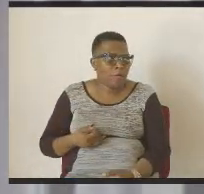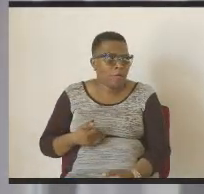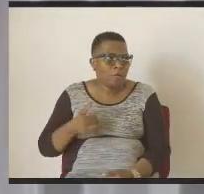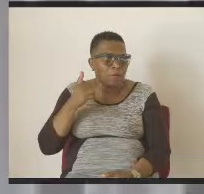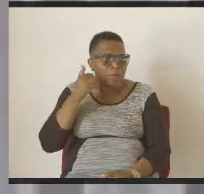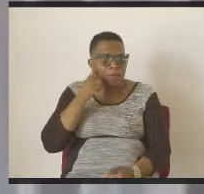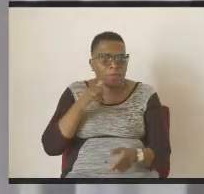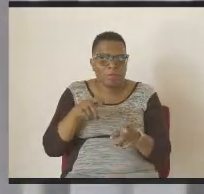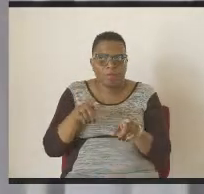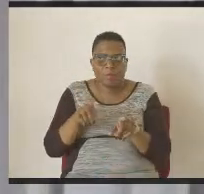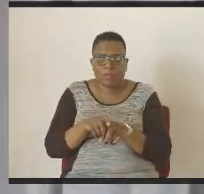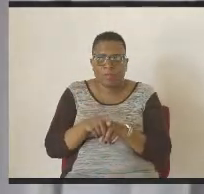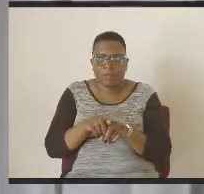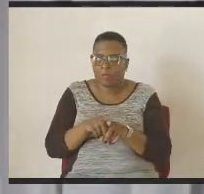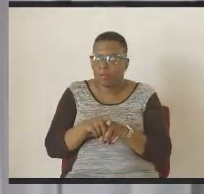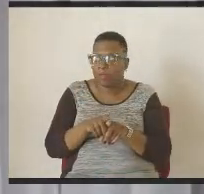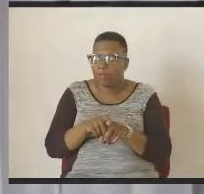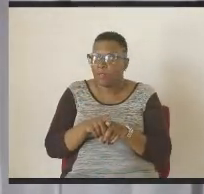Dion Lewis